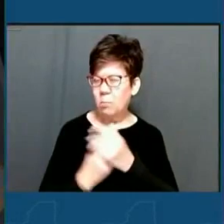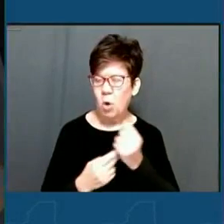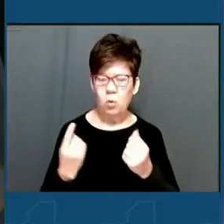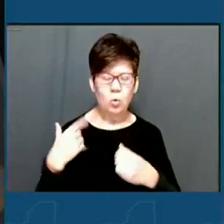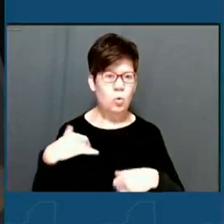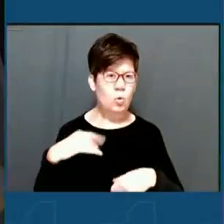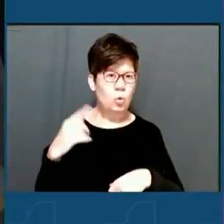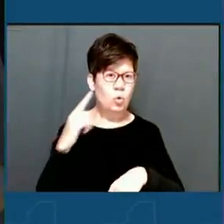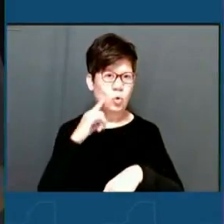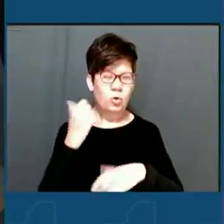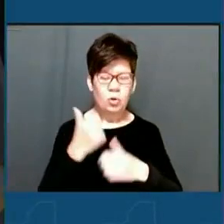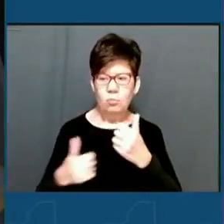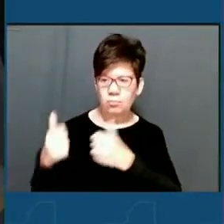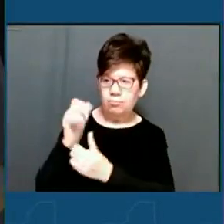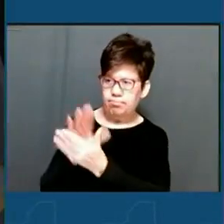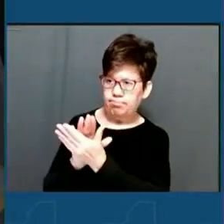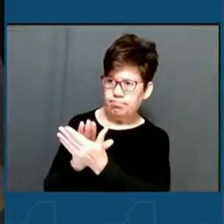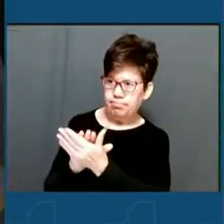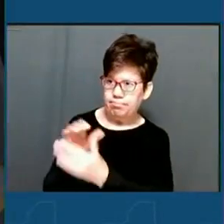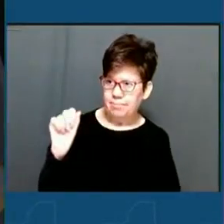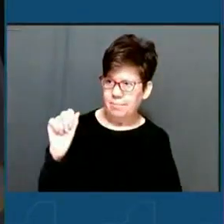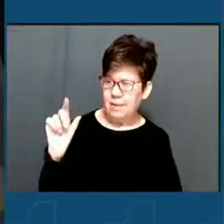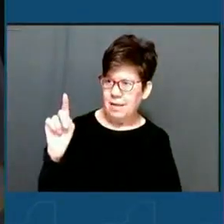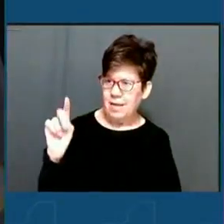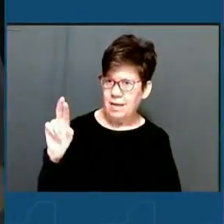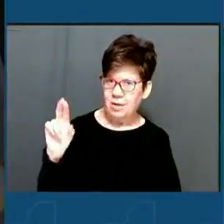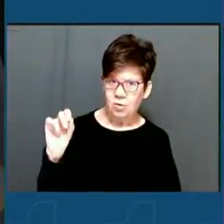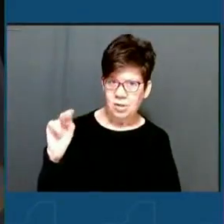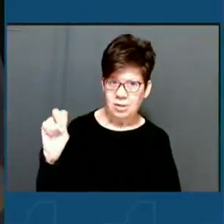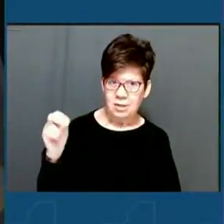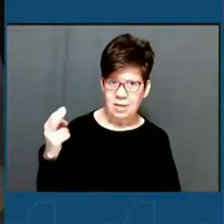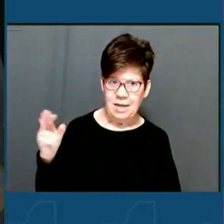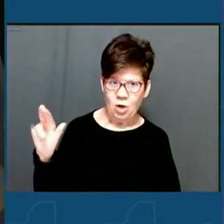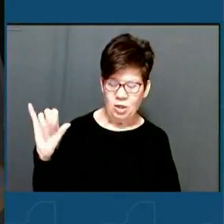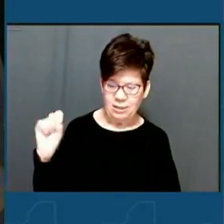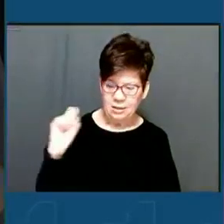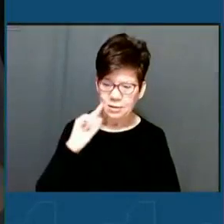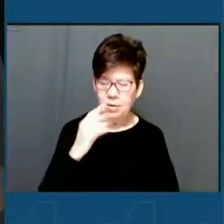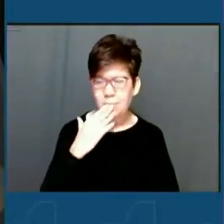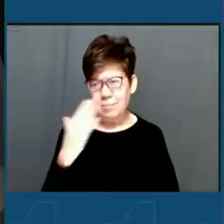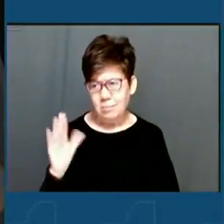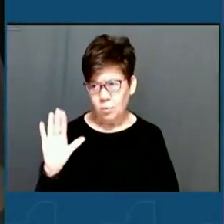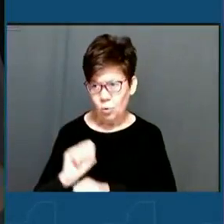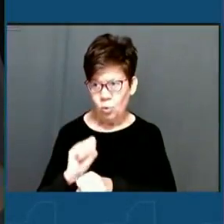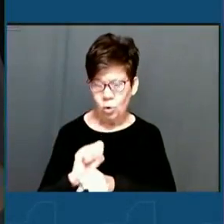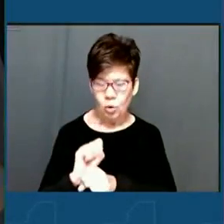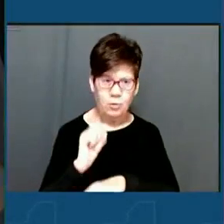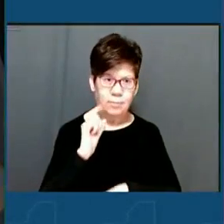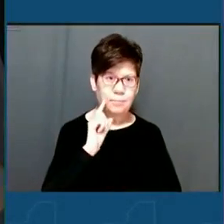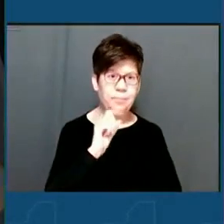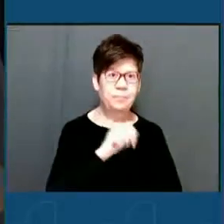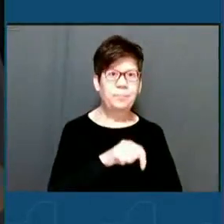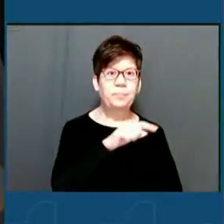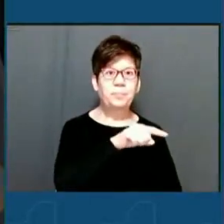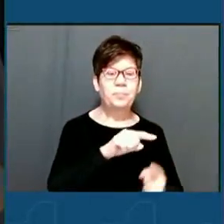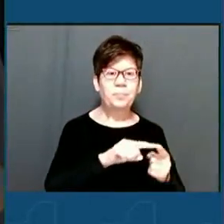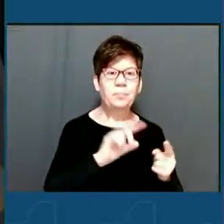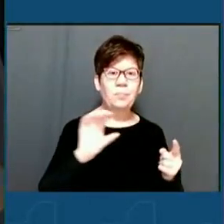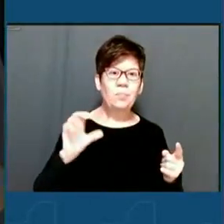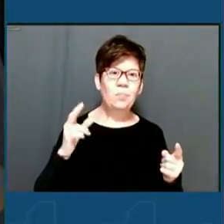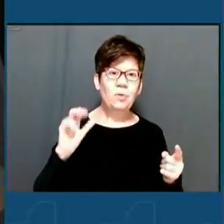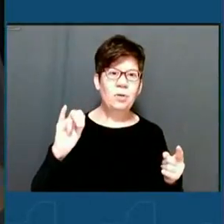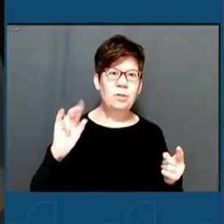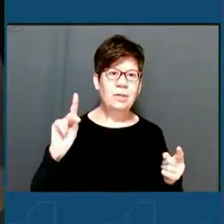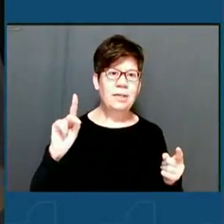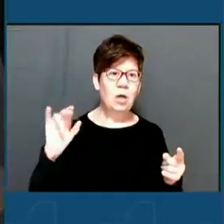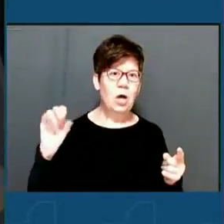Superintendent Harris, I want to applaud you once again for everything you are doing on behalf of New Yorkers. Karen Persichilli Keough, the Secretary of the Governor, has